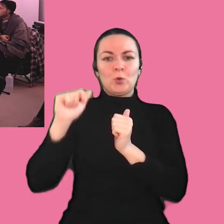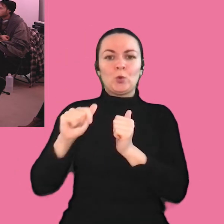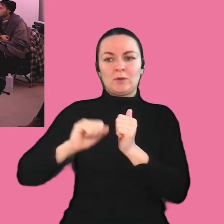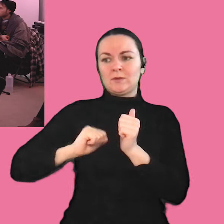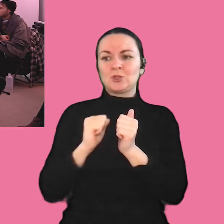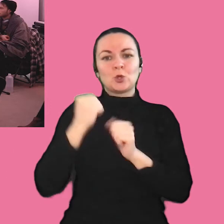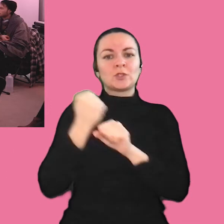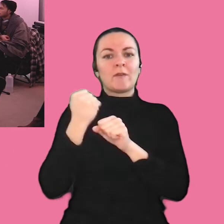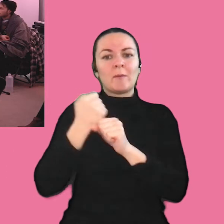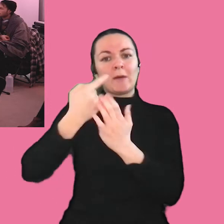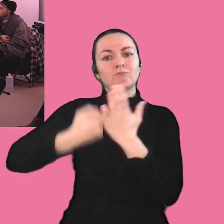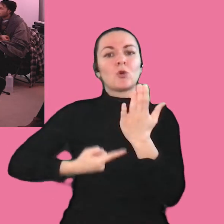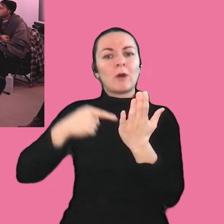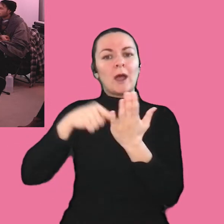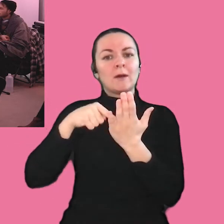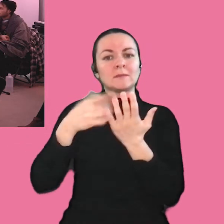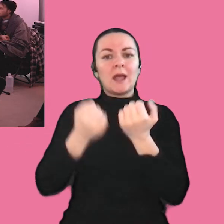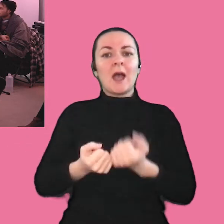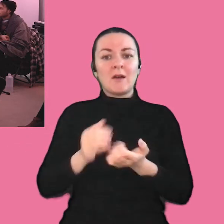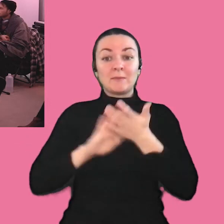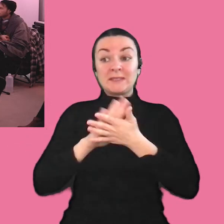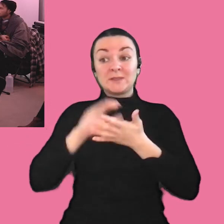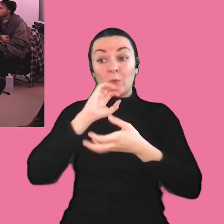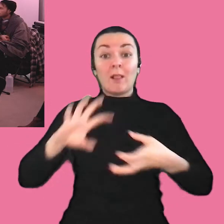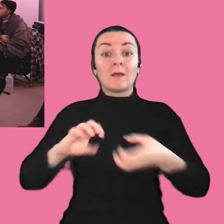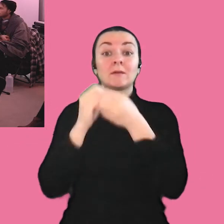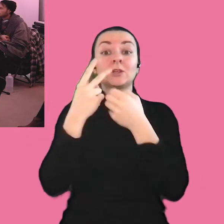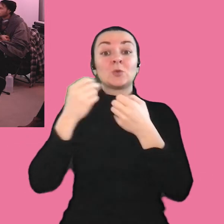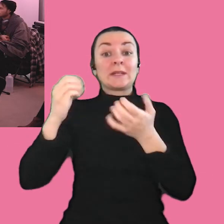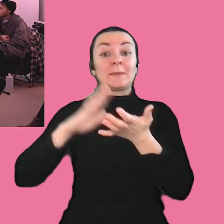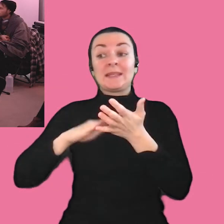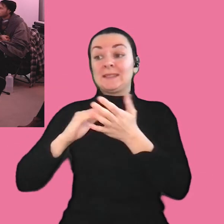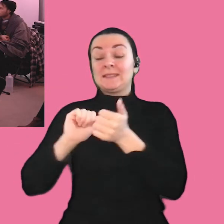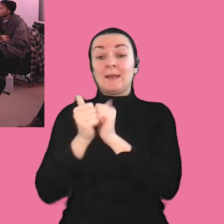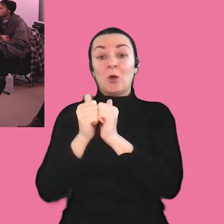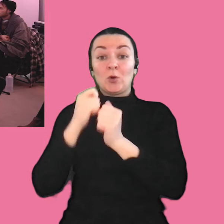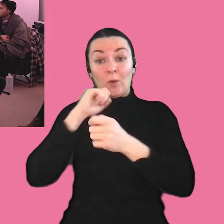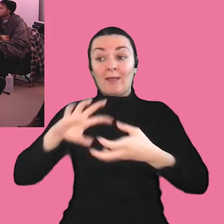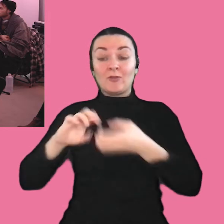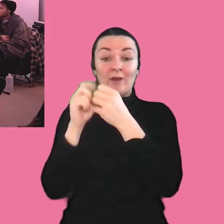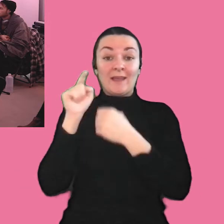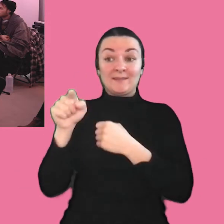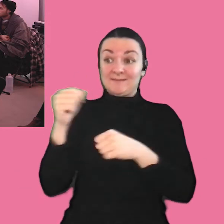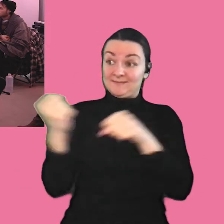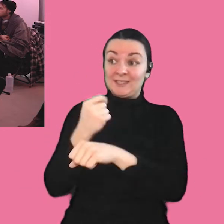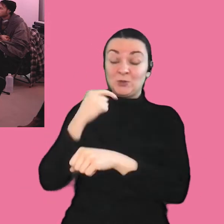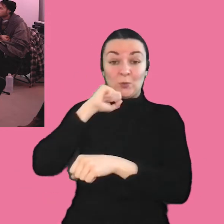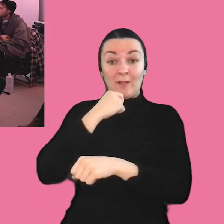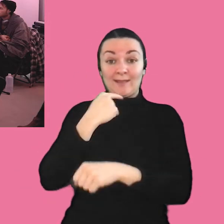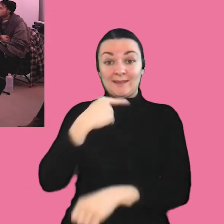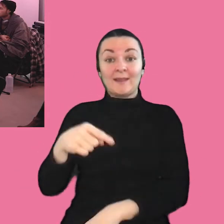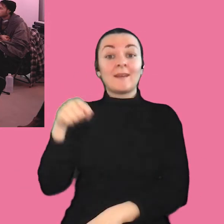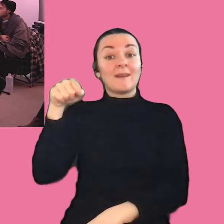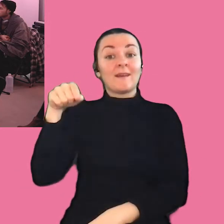shines a sort of new light on what I was doing, but also since then as well, the idea of the